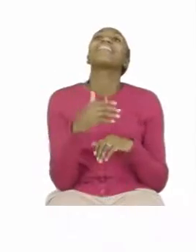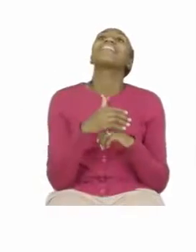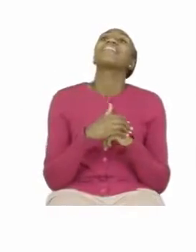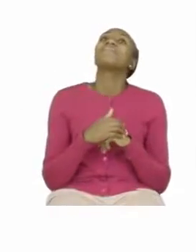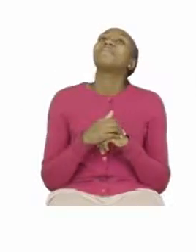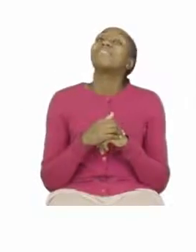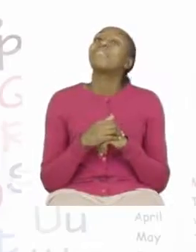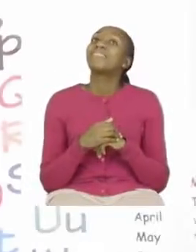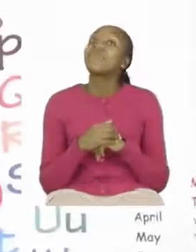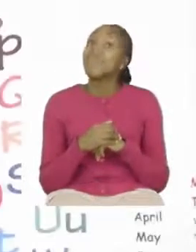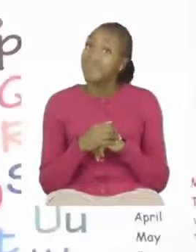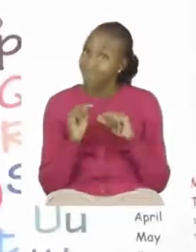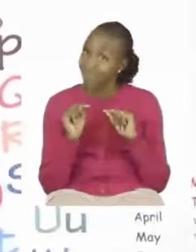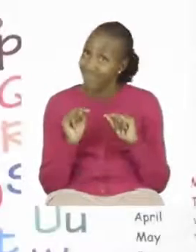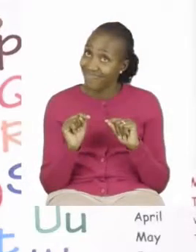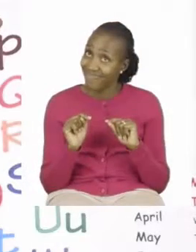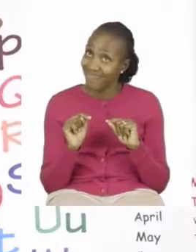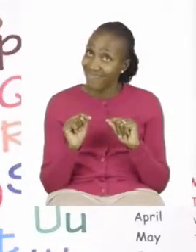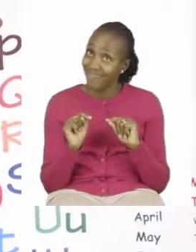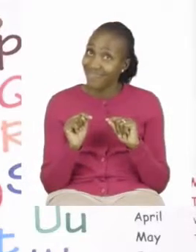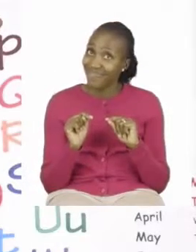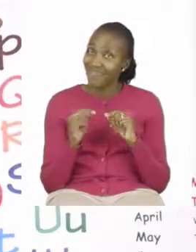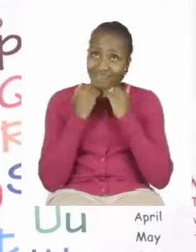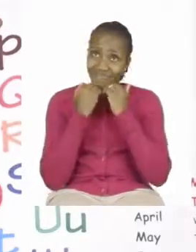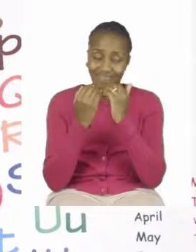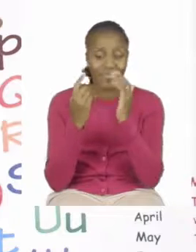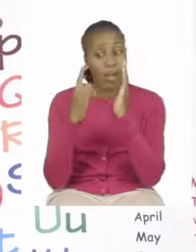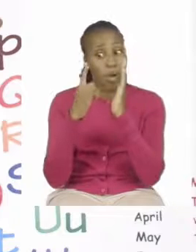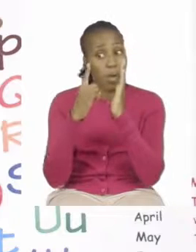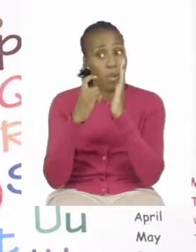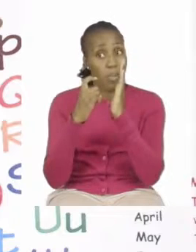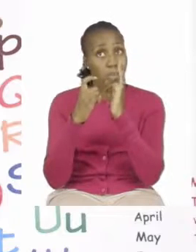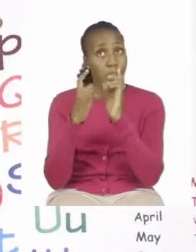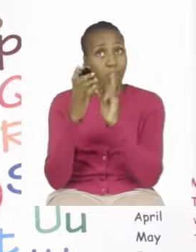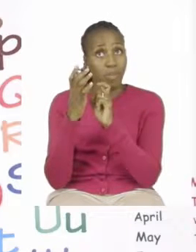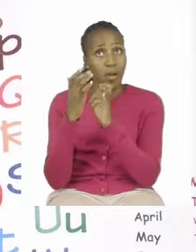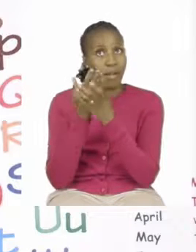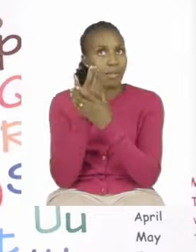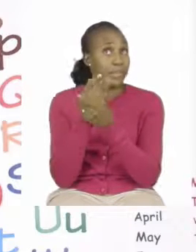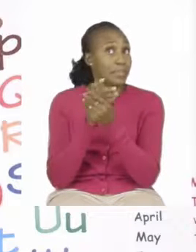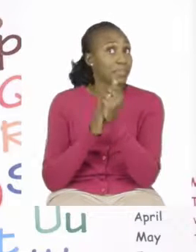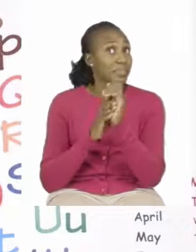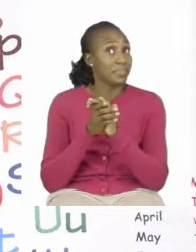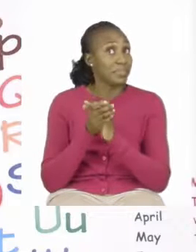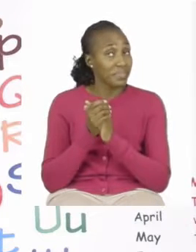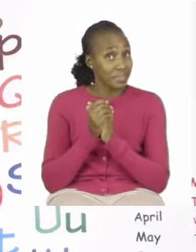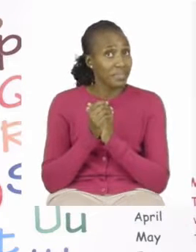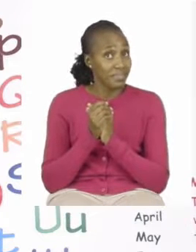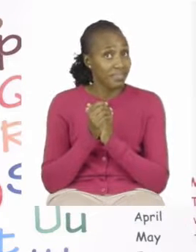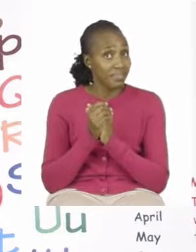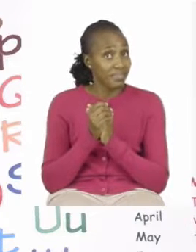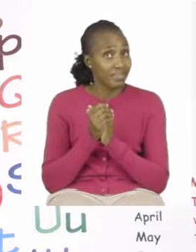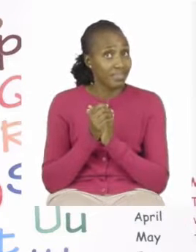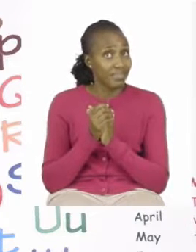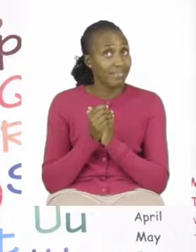water. And before we get into any lessons, boys and girls, we know that we need to sanitize. So let us take our